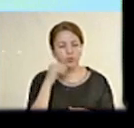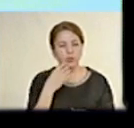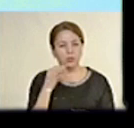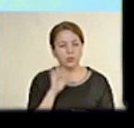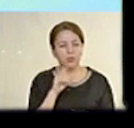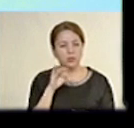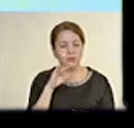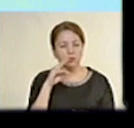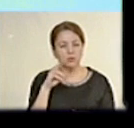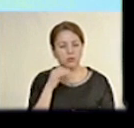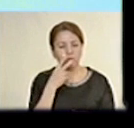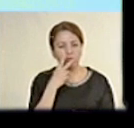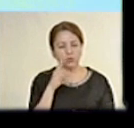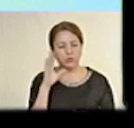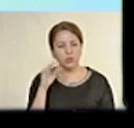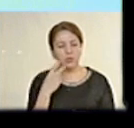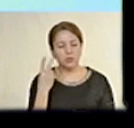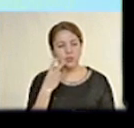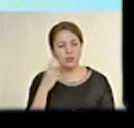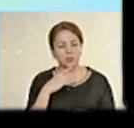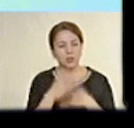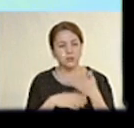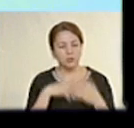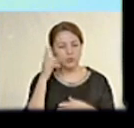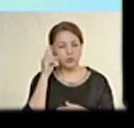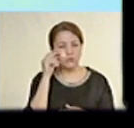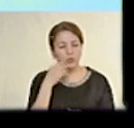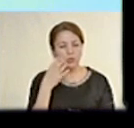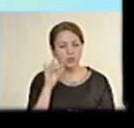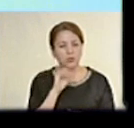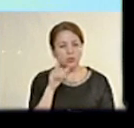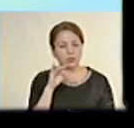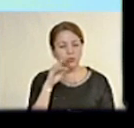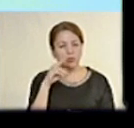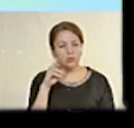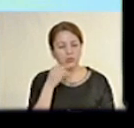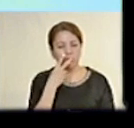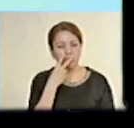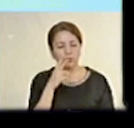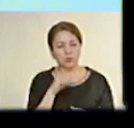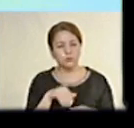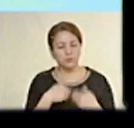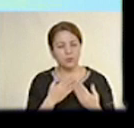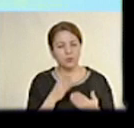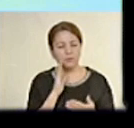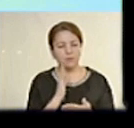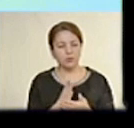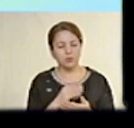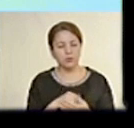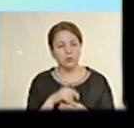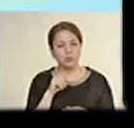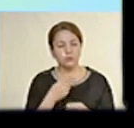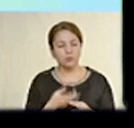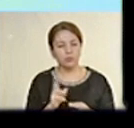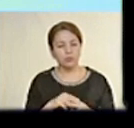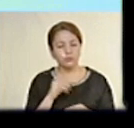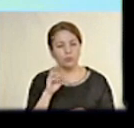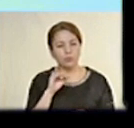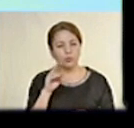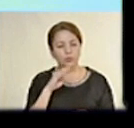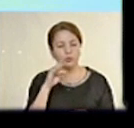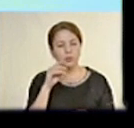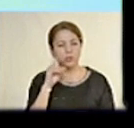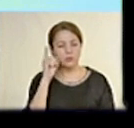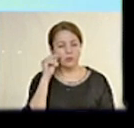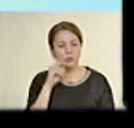yig'indi ko'rinishda, ikkinchi aralashimiz ham esa yig'indi ko'rinishda tasvirlanyapti. Buning uchun butun sonlarga